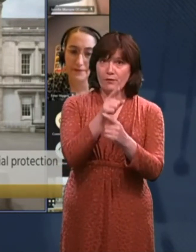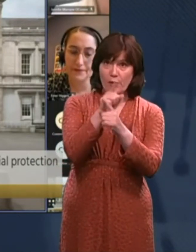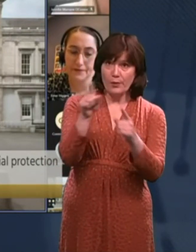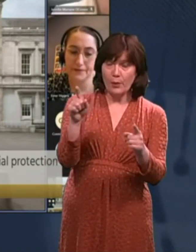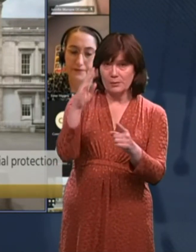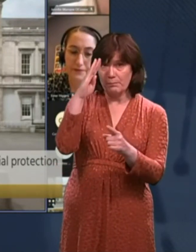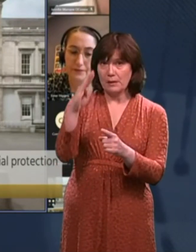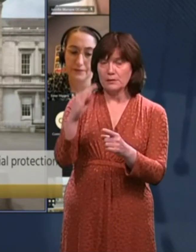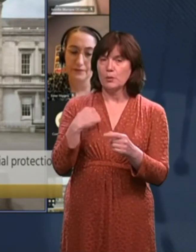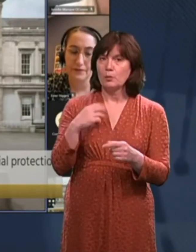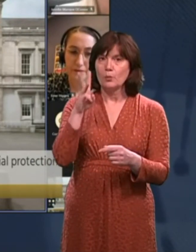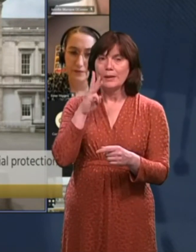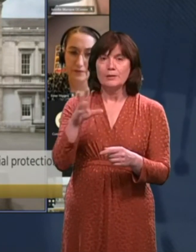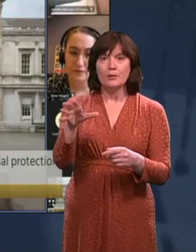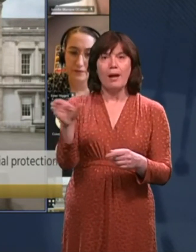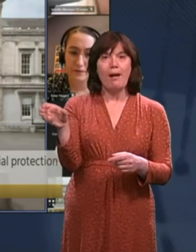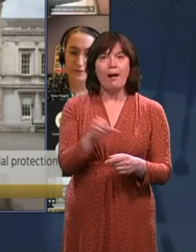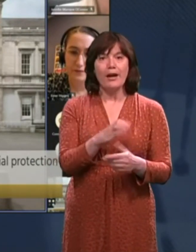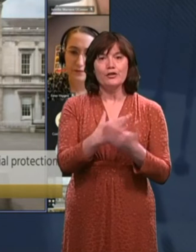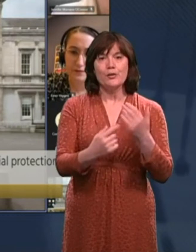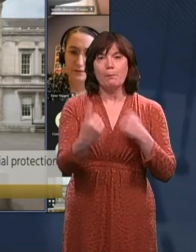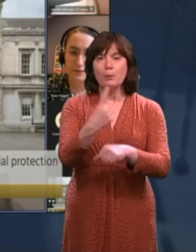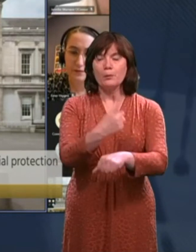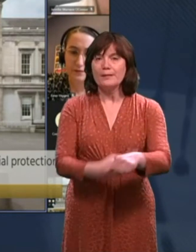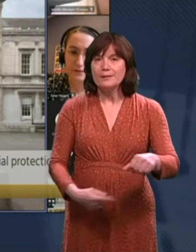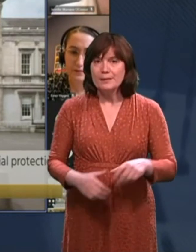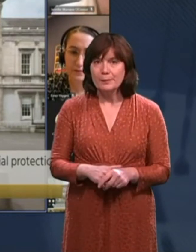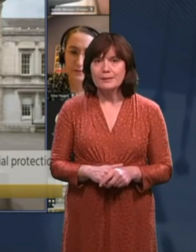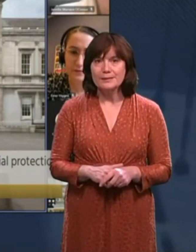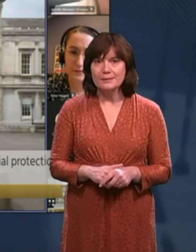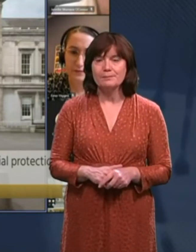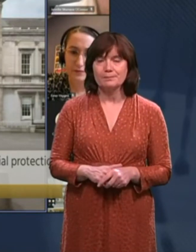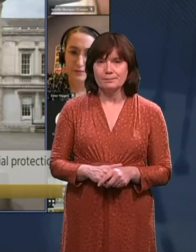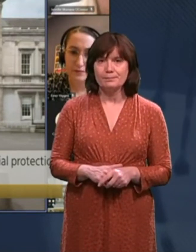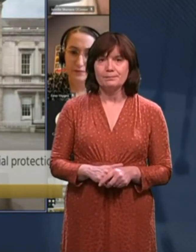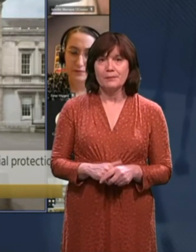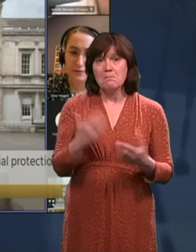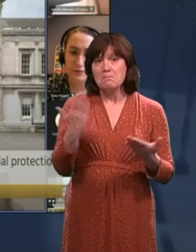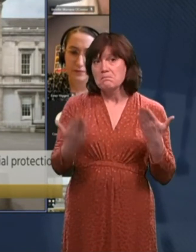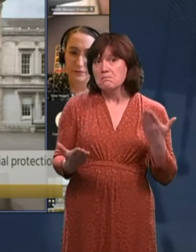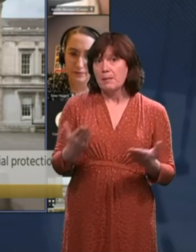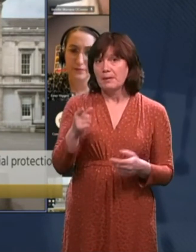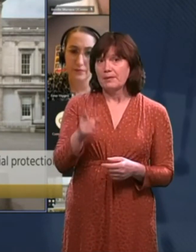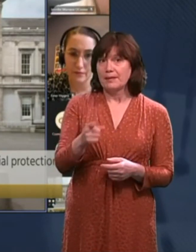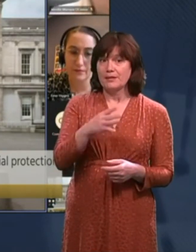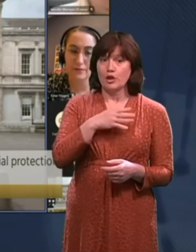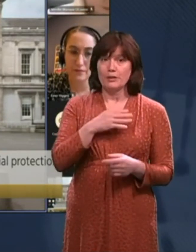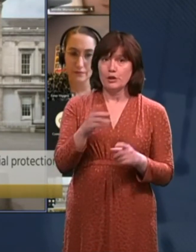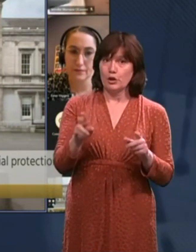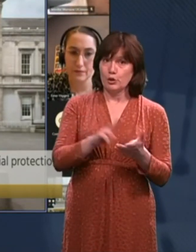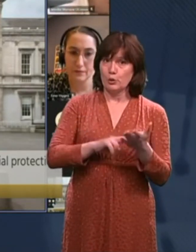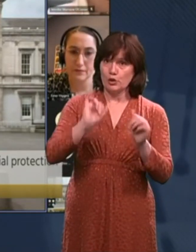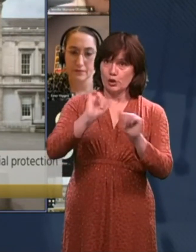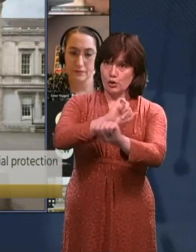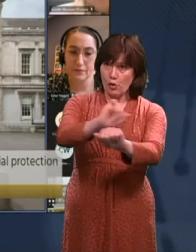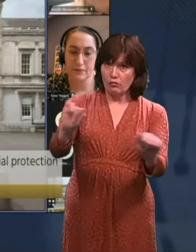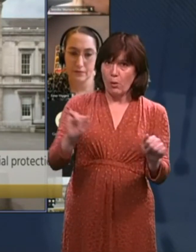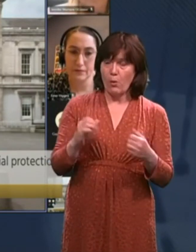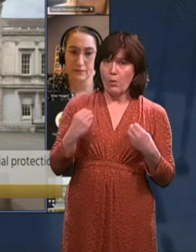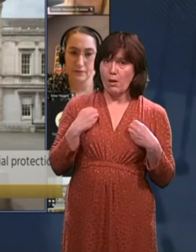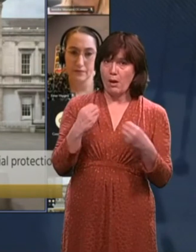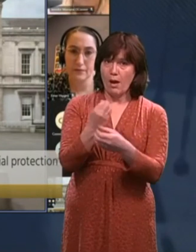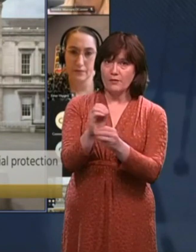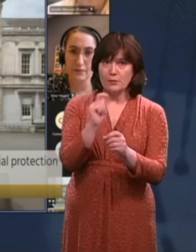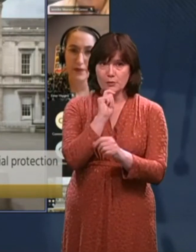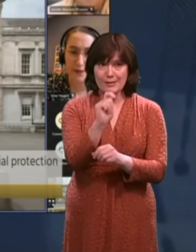take on people with disabilities, and I want to highlight that more. And I think perhaps maybe this committee could also use your good offices to tell people what's